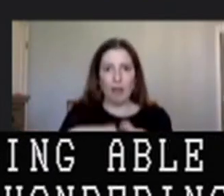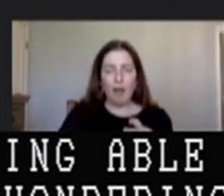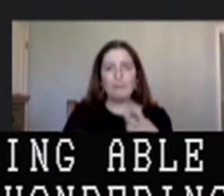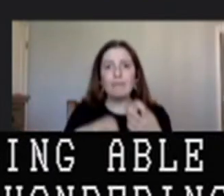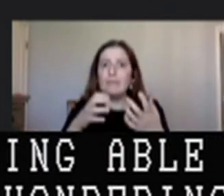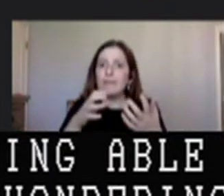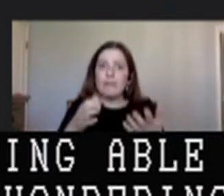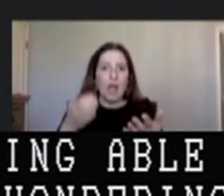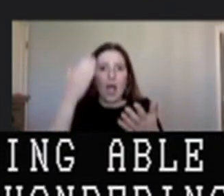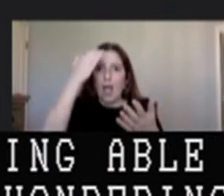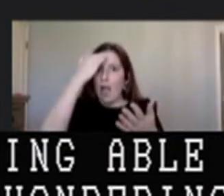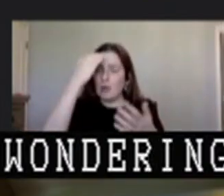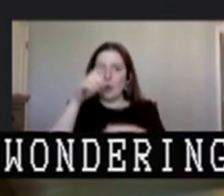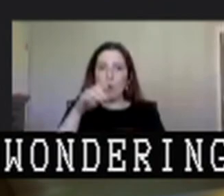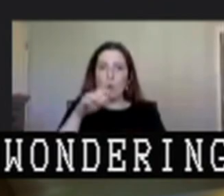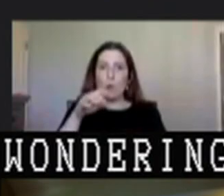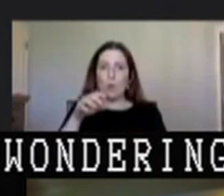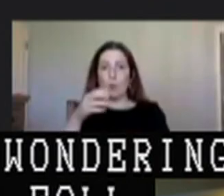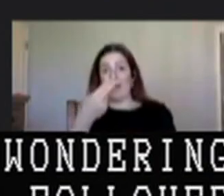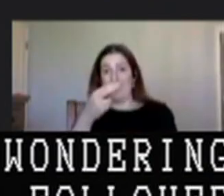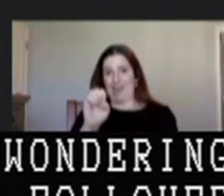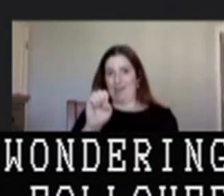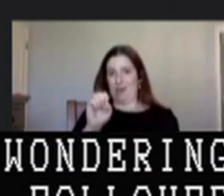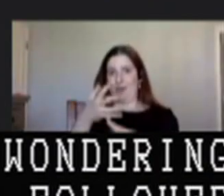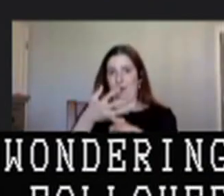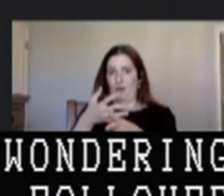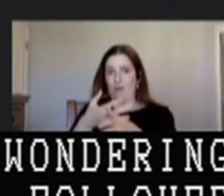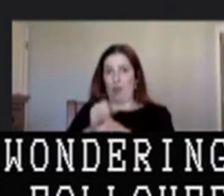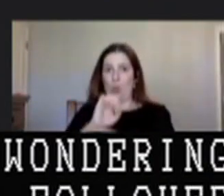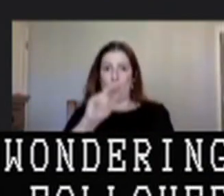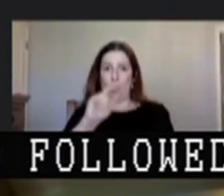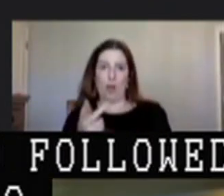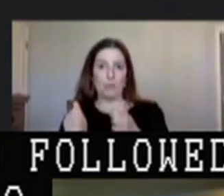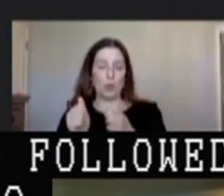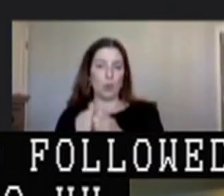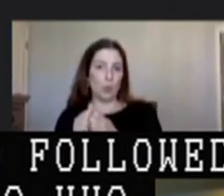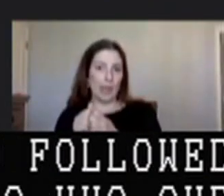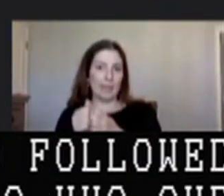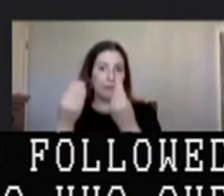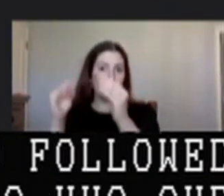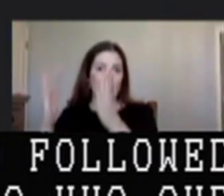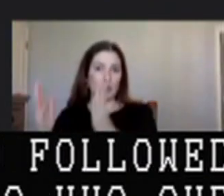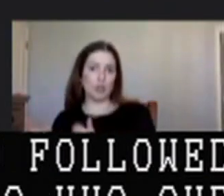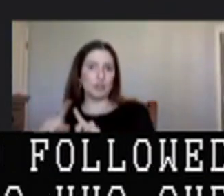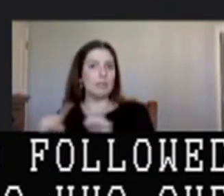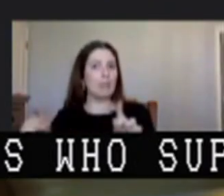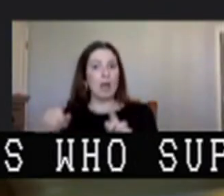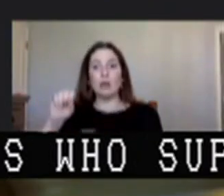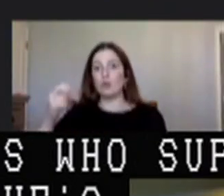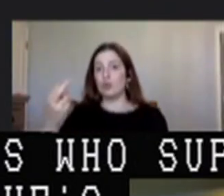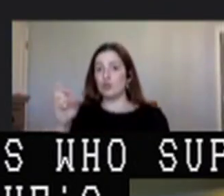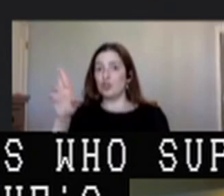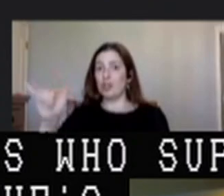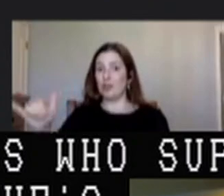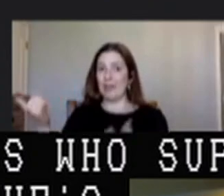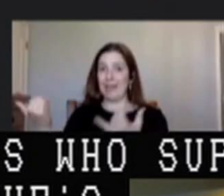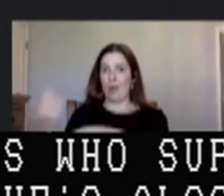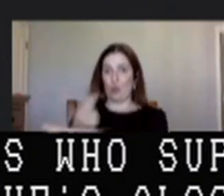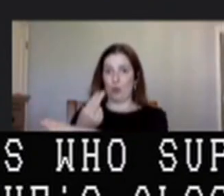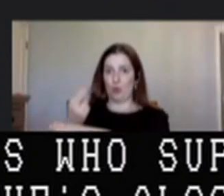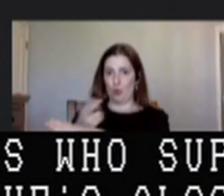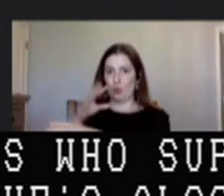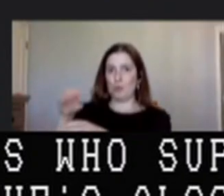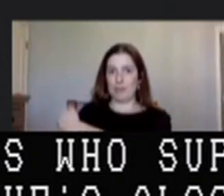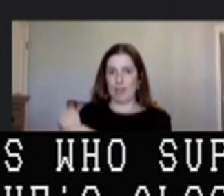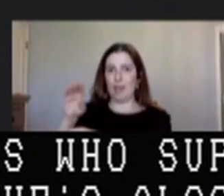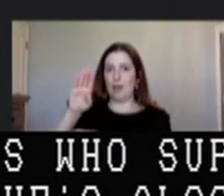had followed up with some vendors who supply it, but now that she's also brought that to